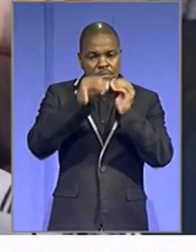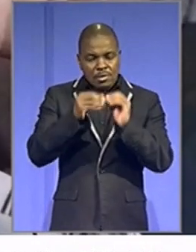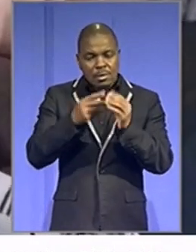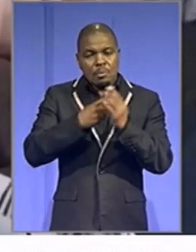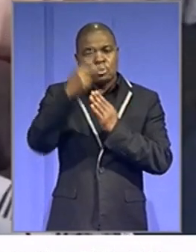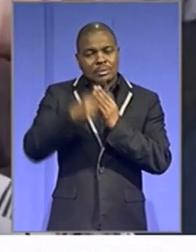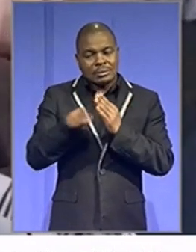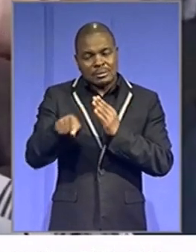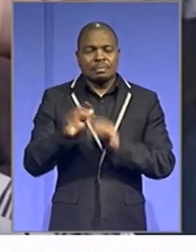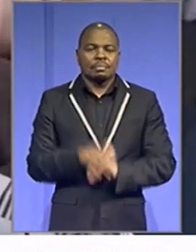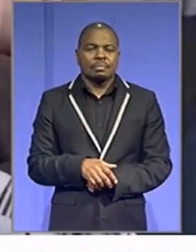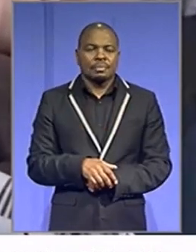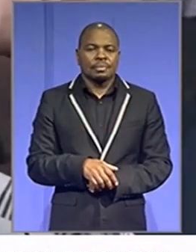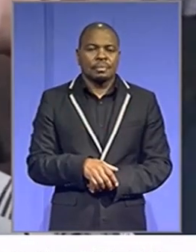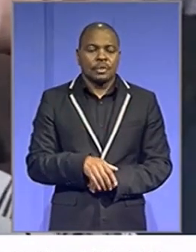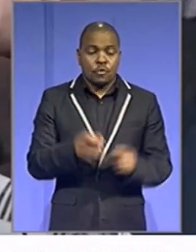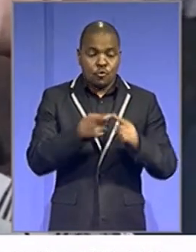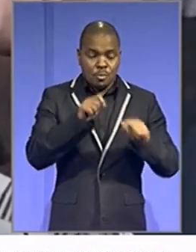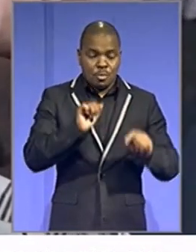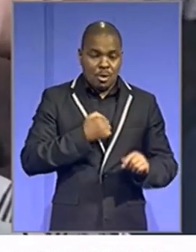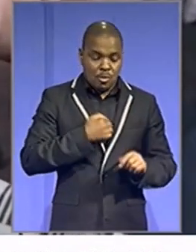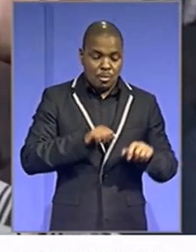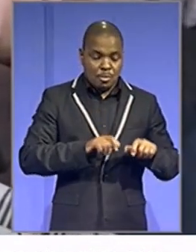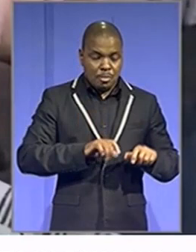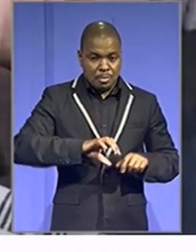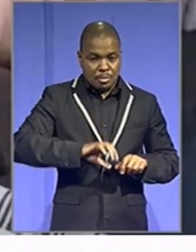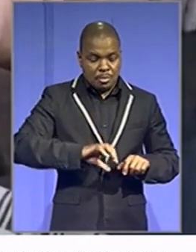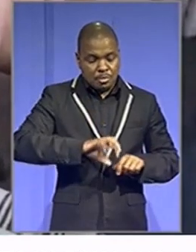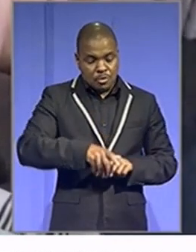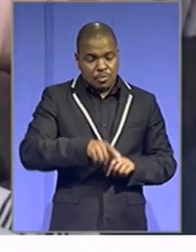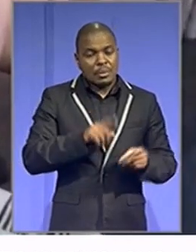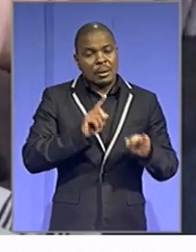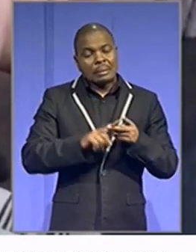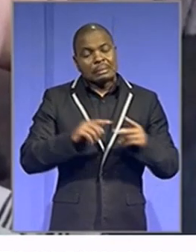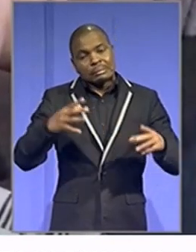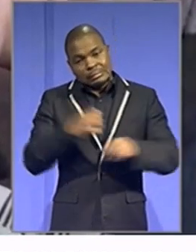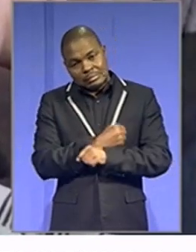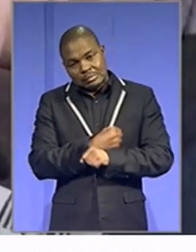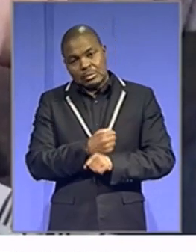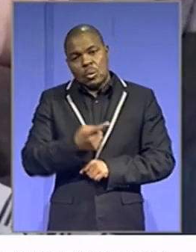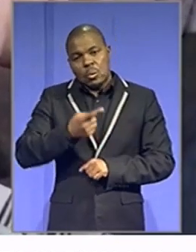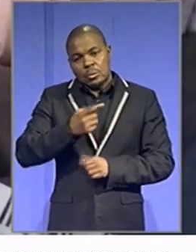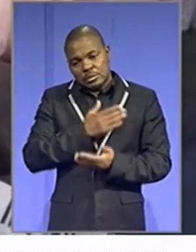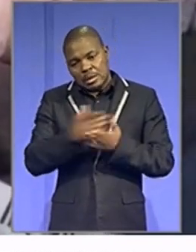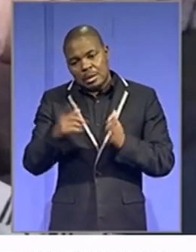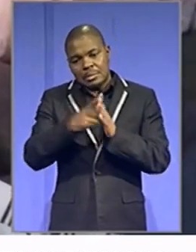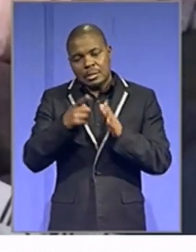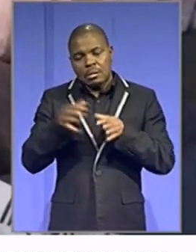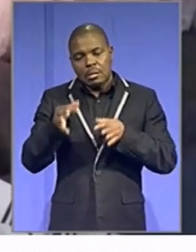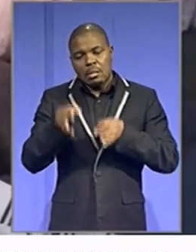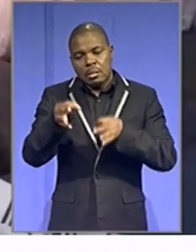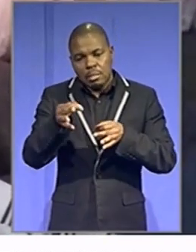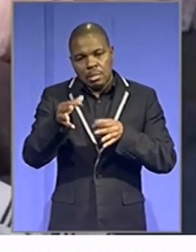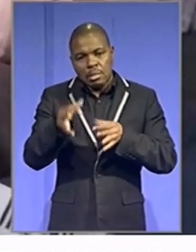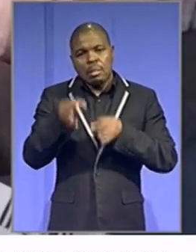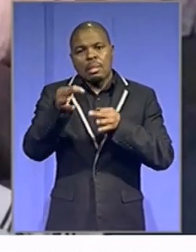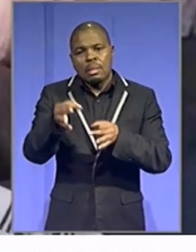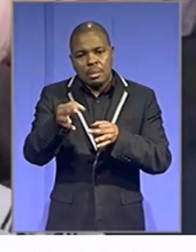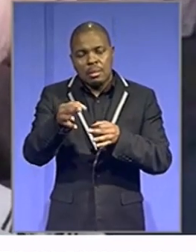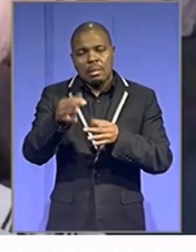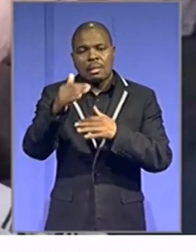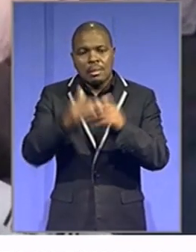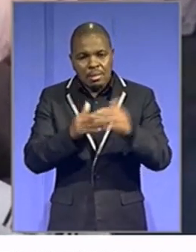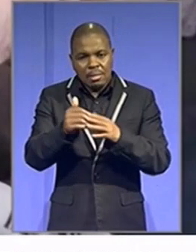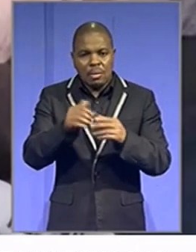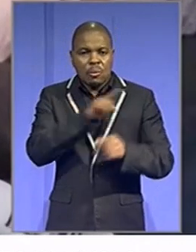projects as a province. We have had to, unfortunately, move back some dates in terms of commencement